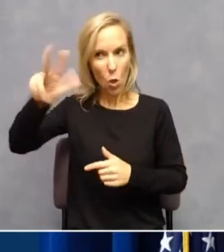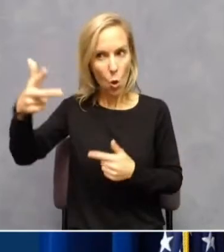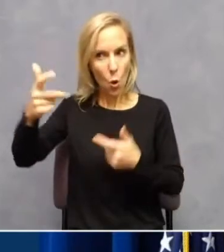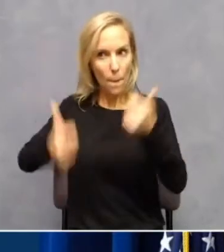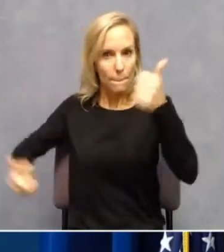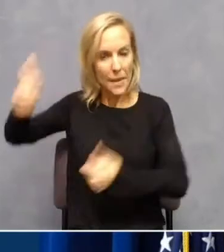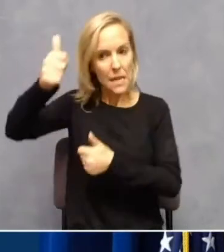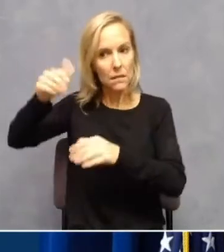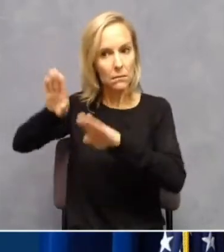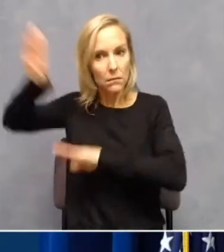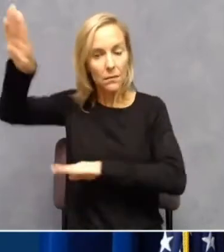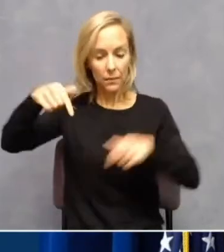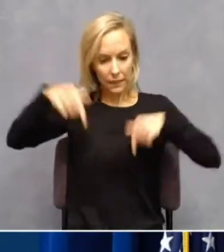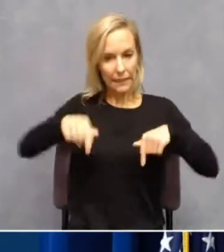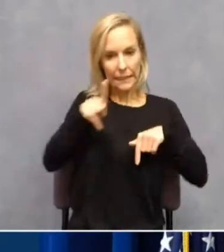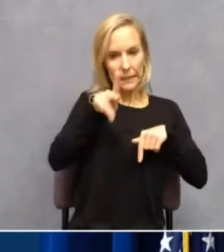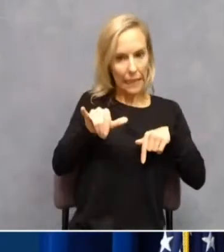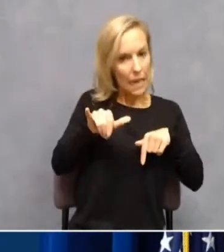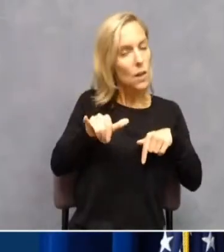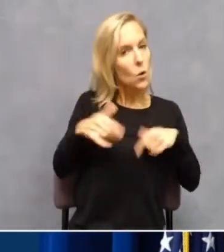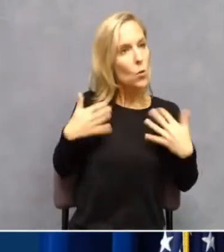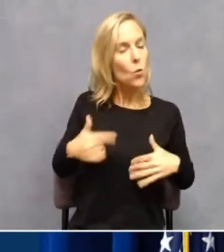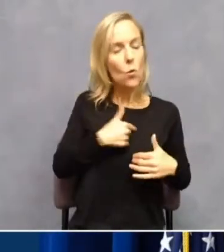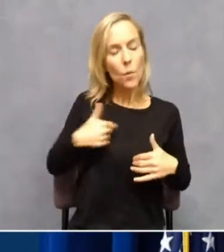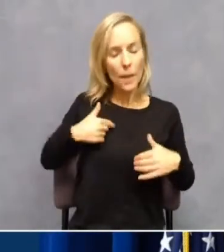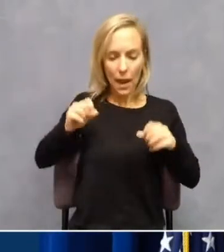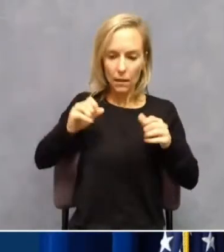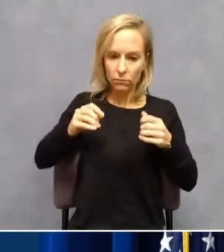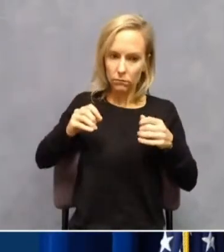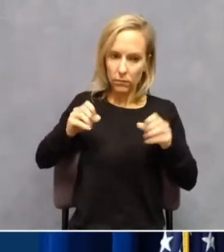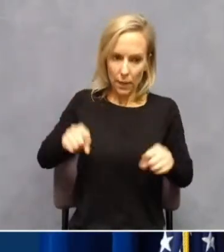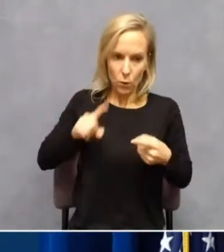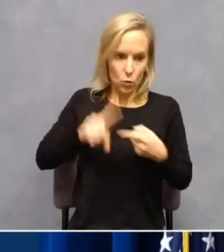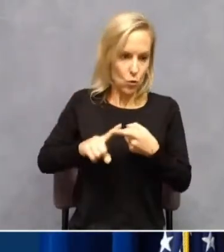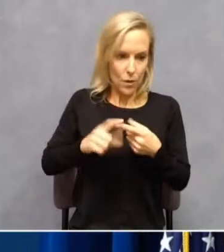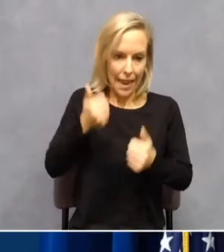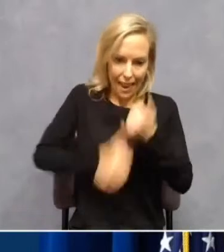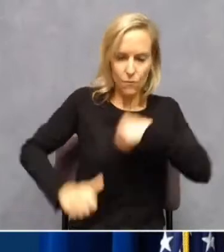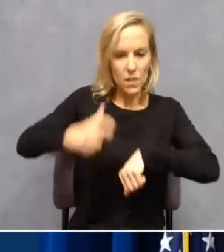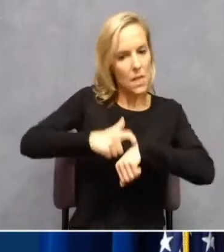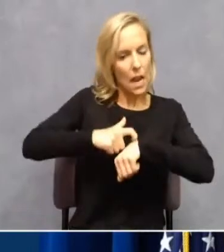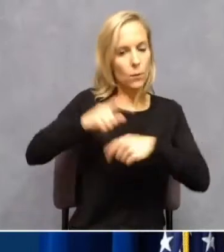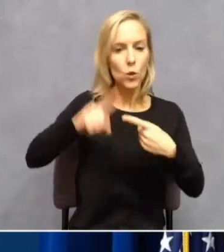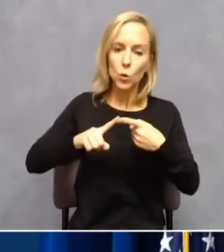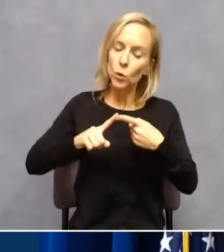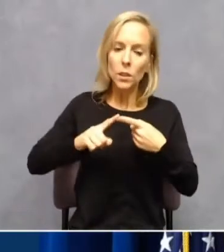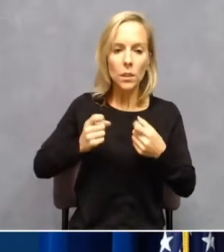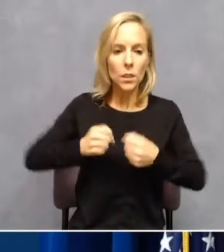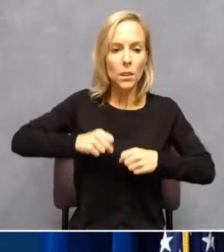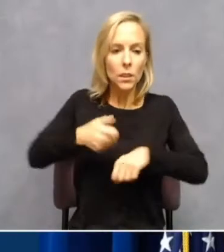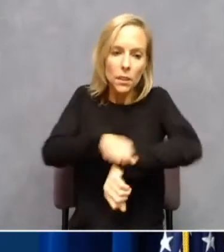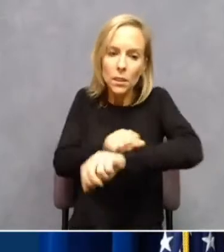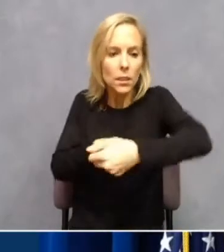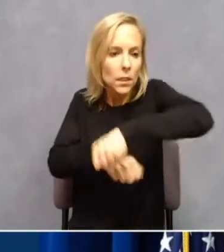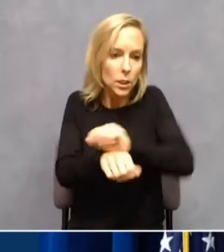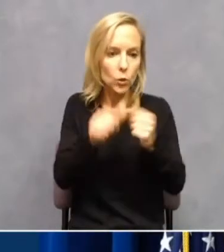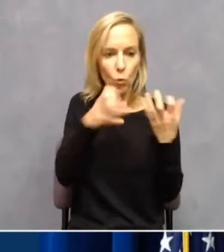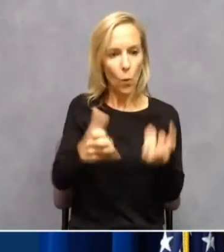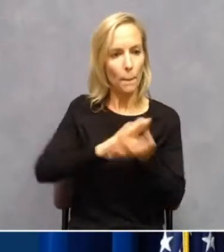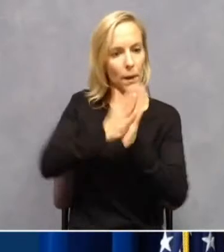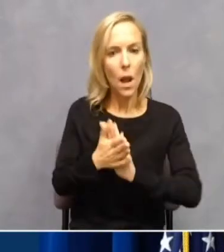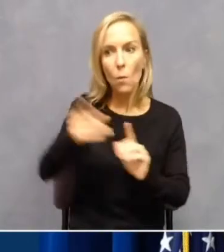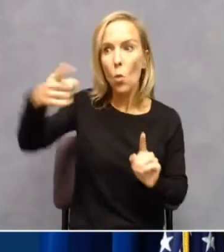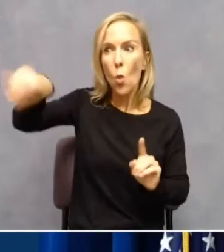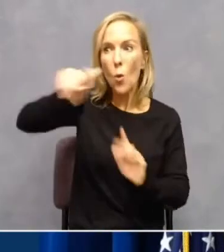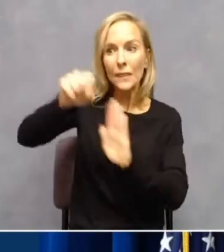Kentuckians have been able to step up each time so that we are not one of those 4, 5, 6 states that get hit that